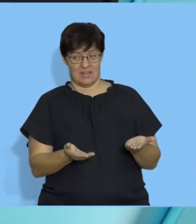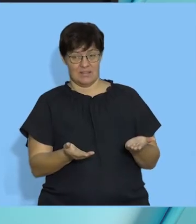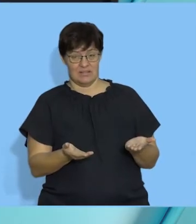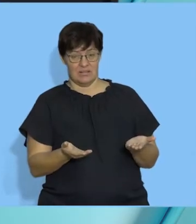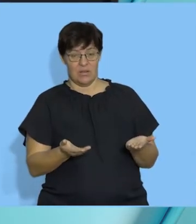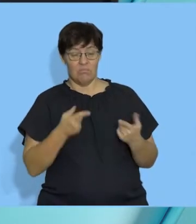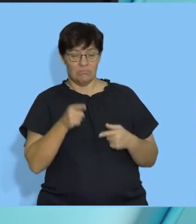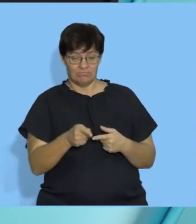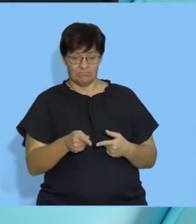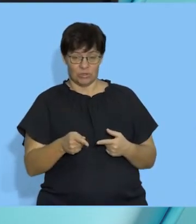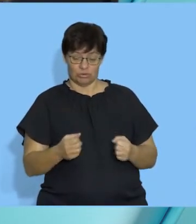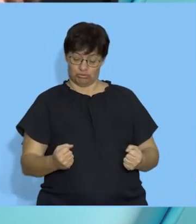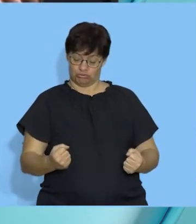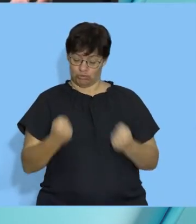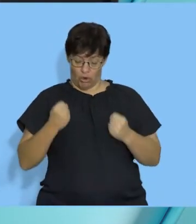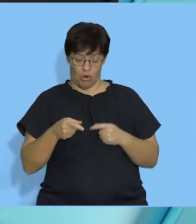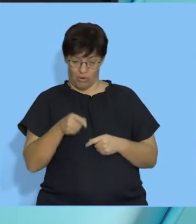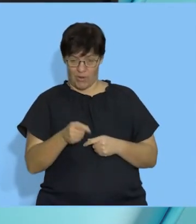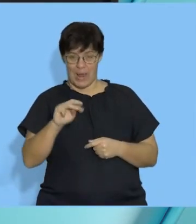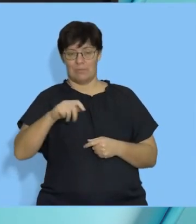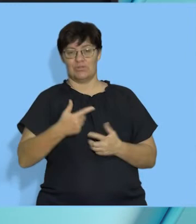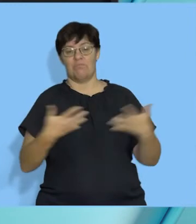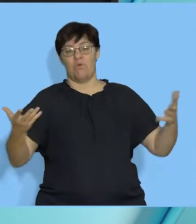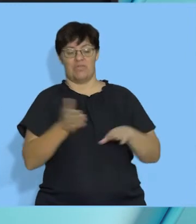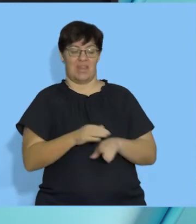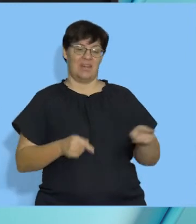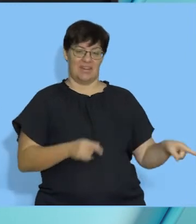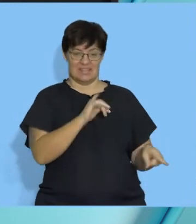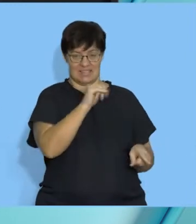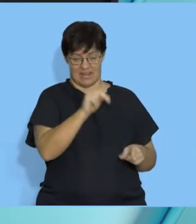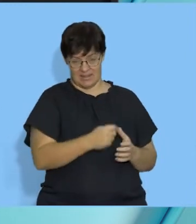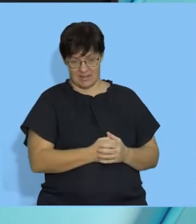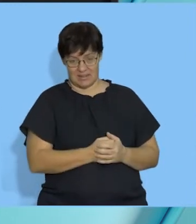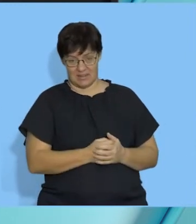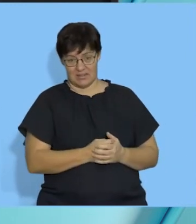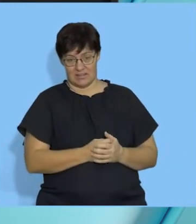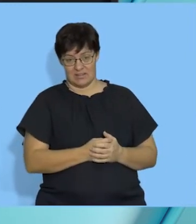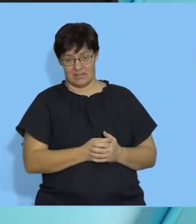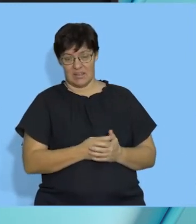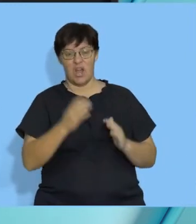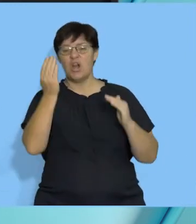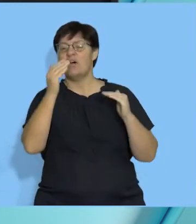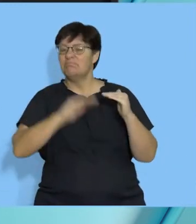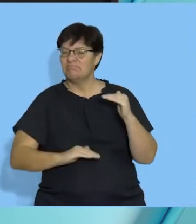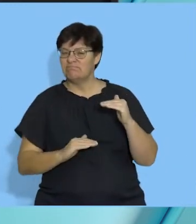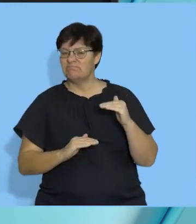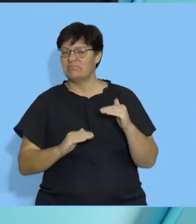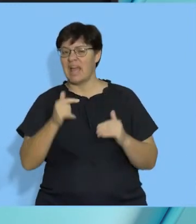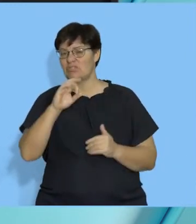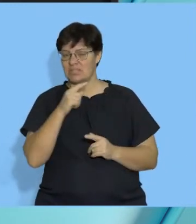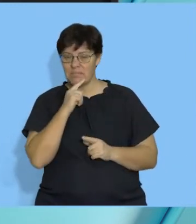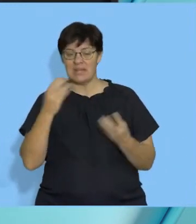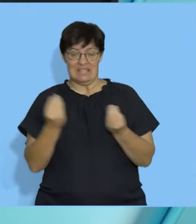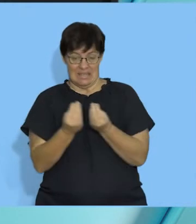of a reducing agent, first of all, the big question that we need to ask ourselves is, what exactly is a reducing agent? It's a substance that